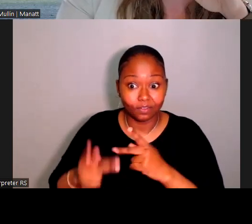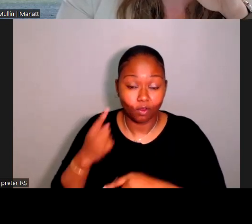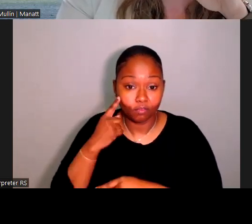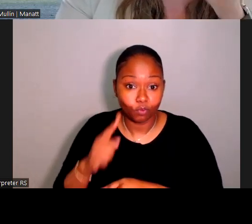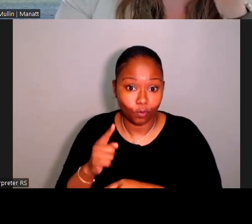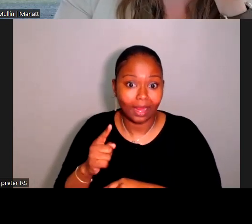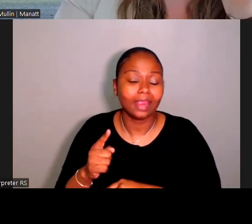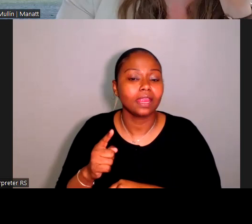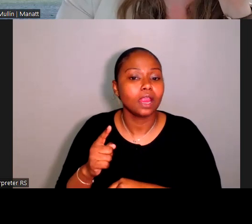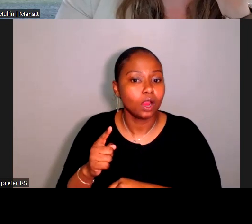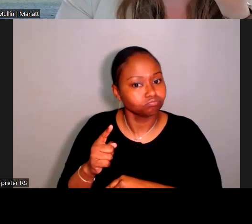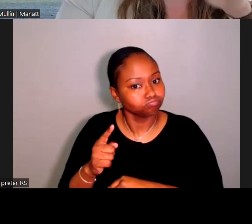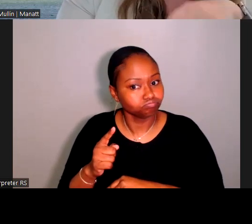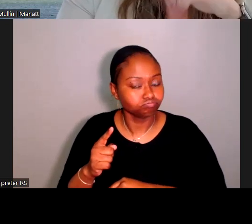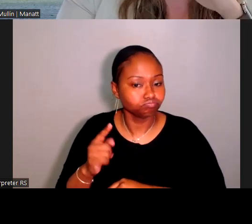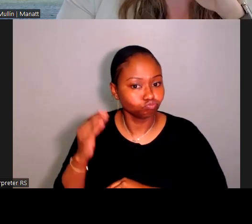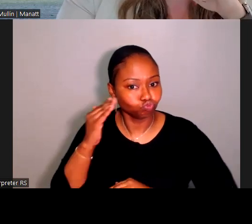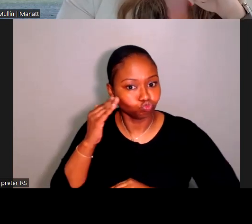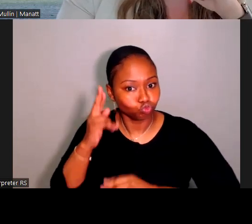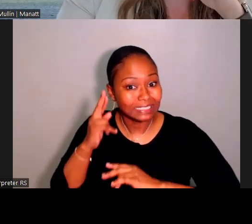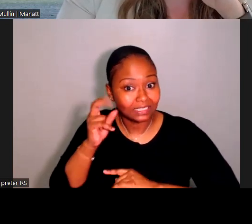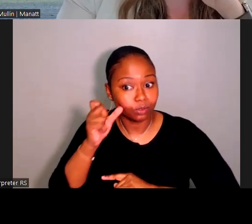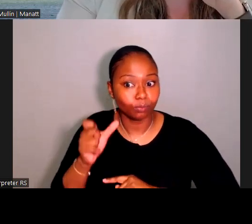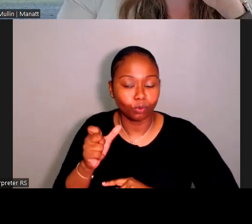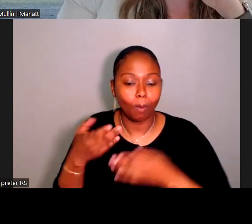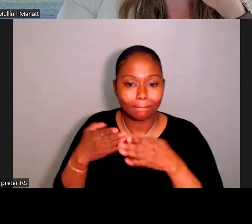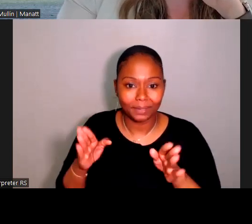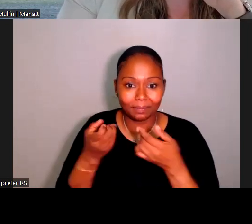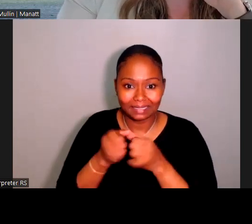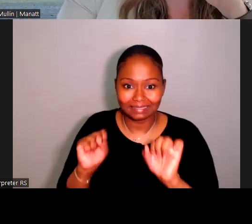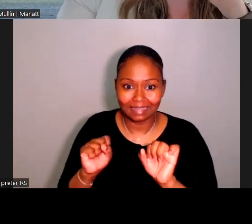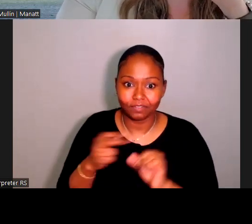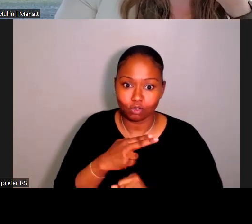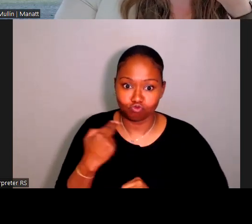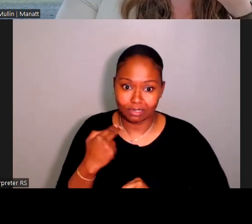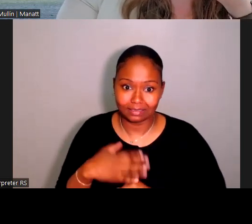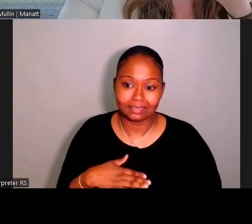safety risk, but must allow it at least one at any given time.